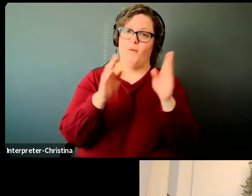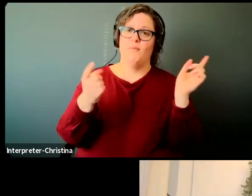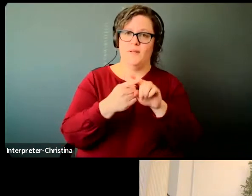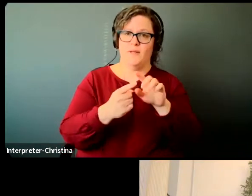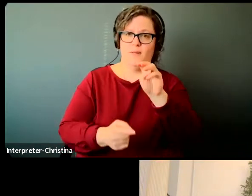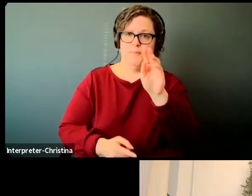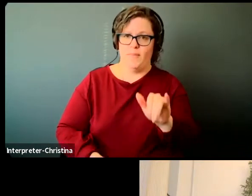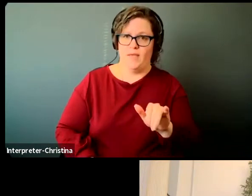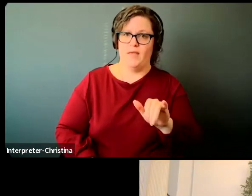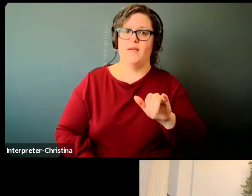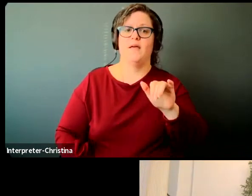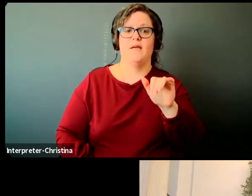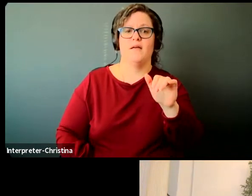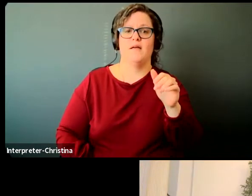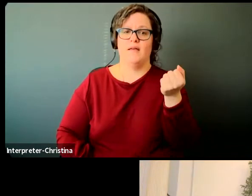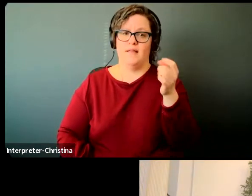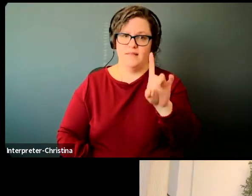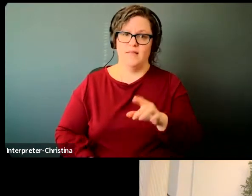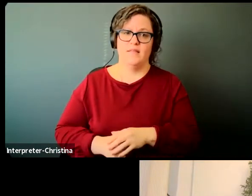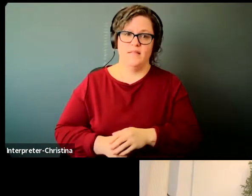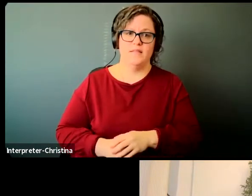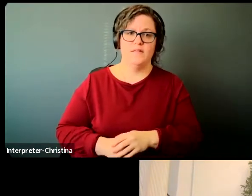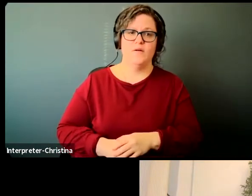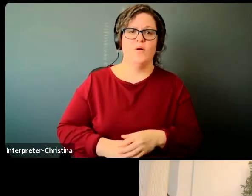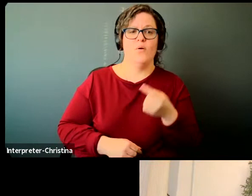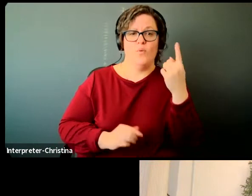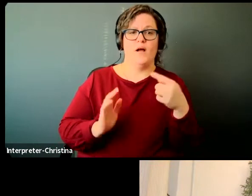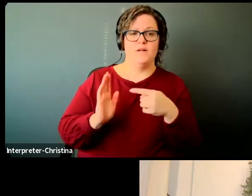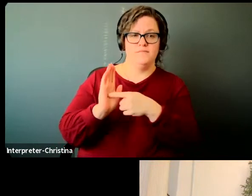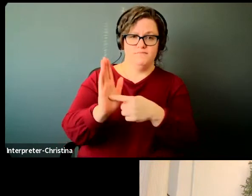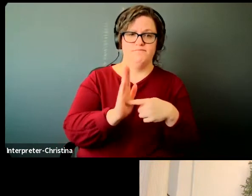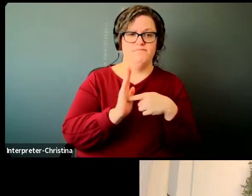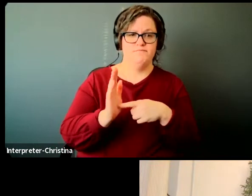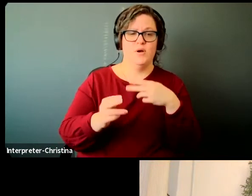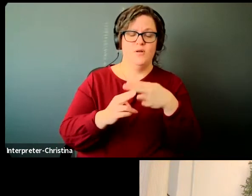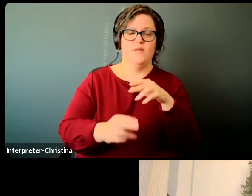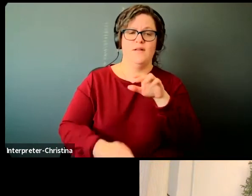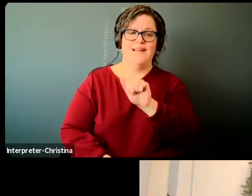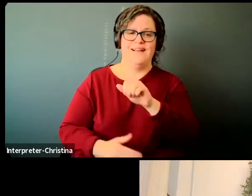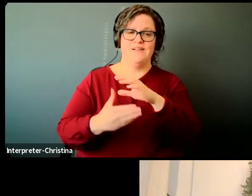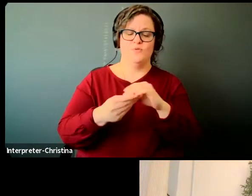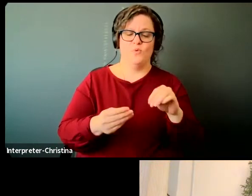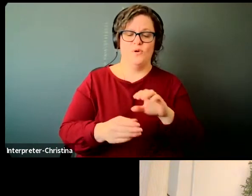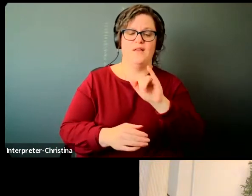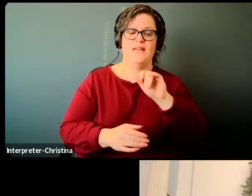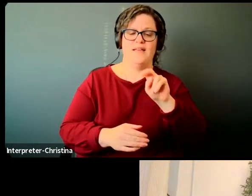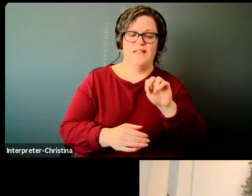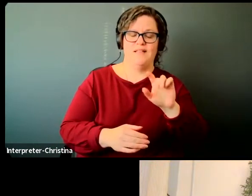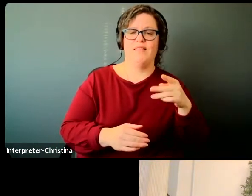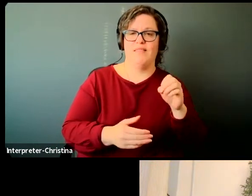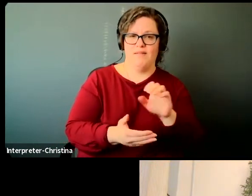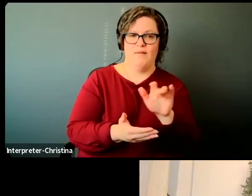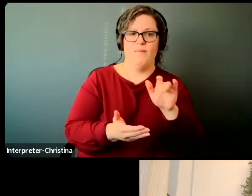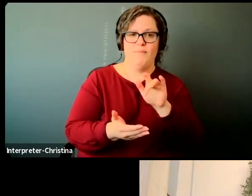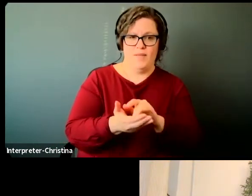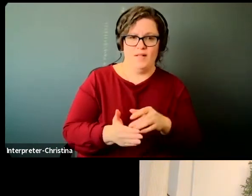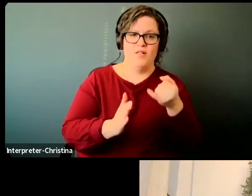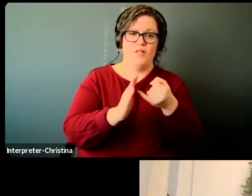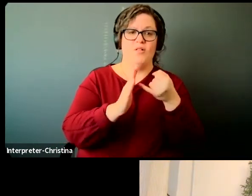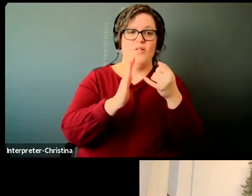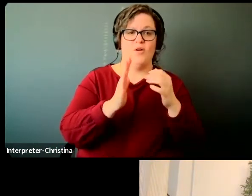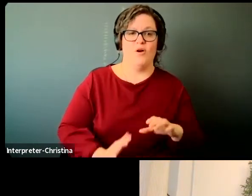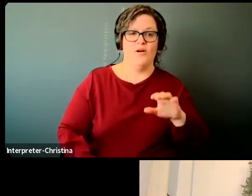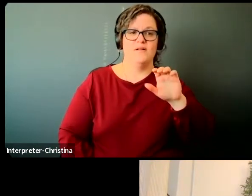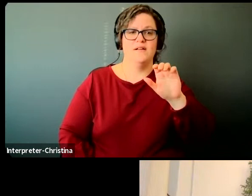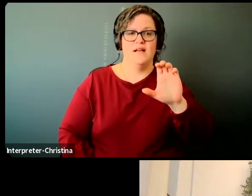in the Middle features work by Catherine Blackburn, Lucy Anduri, Melanie Monasteros, and Audie Murray, and it explores the ways